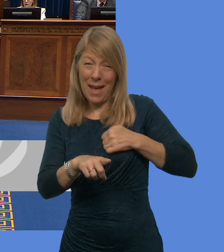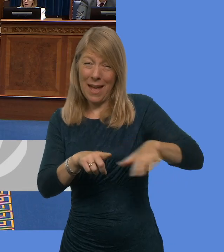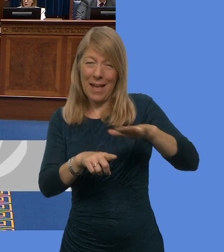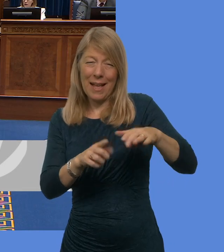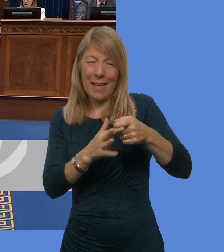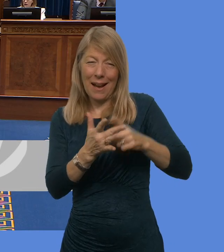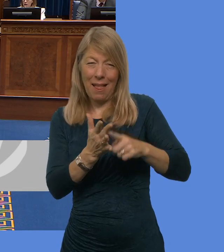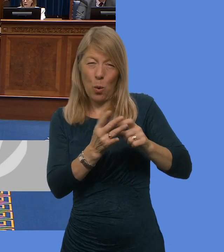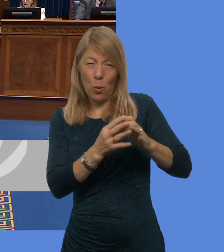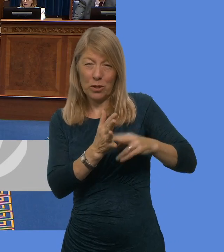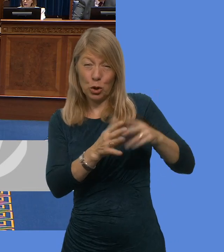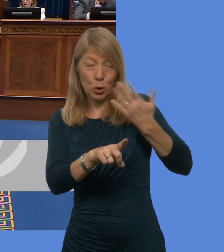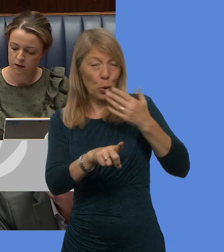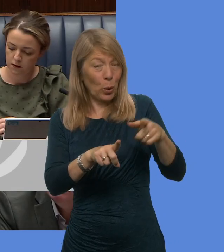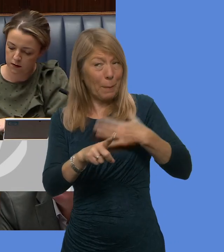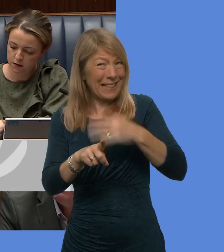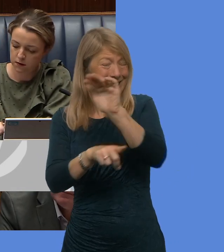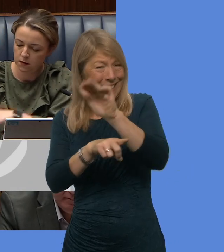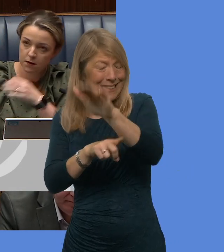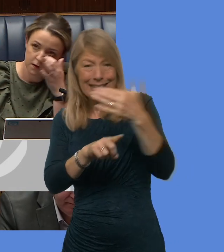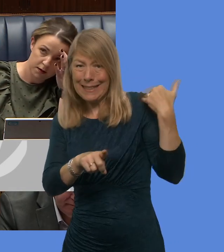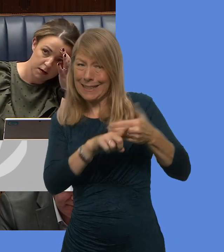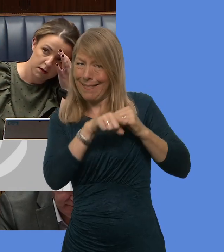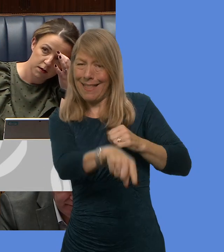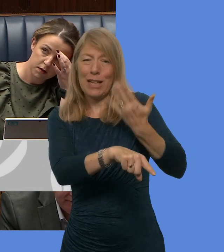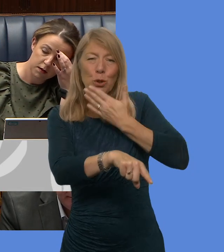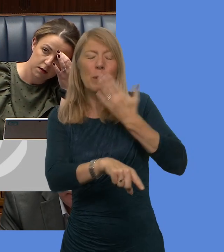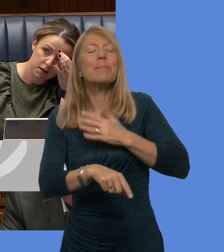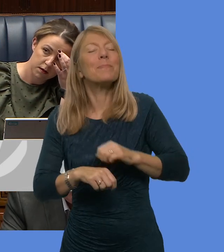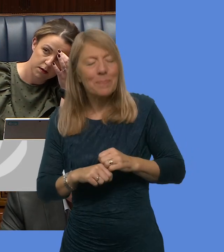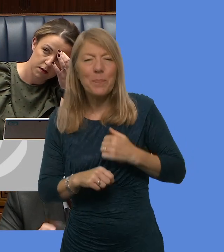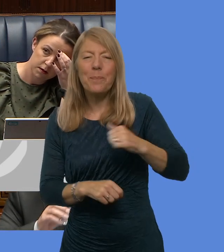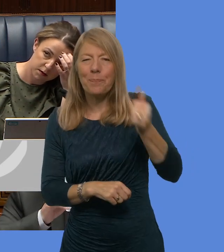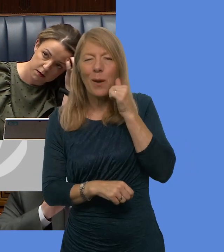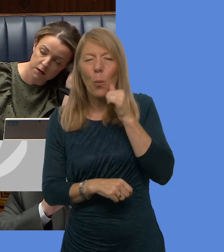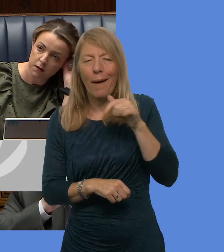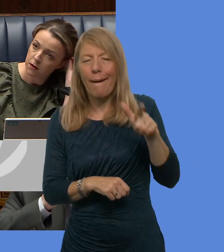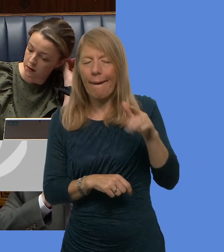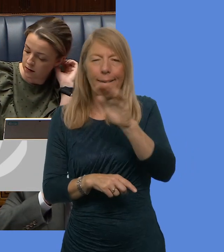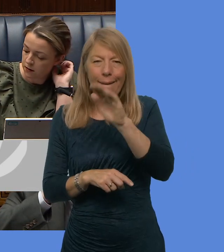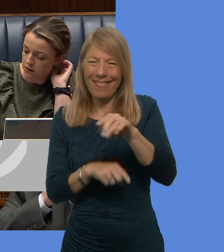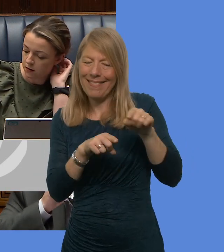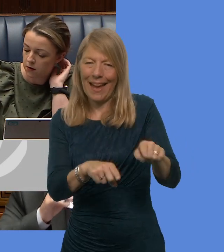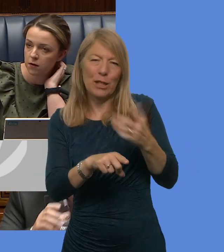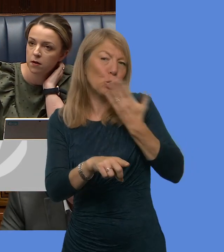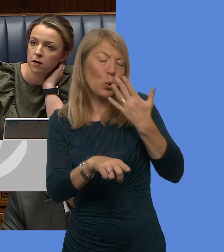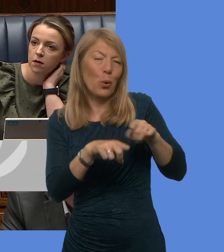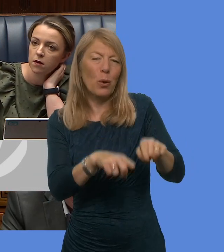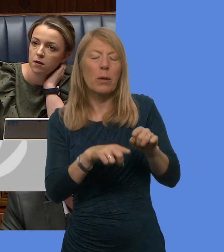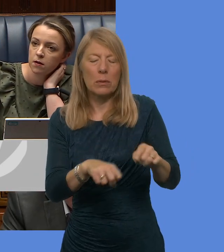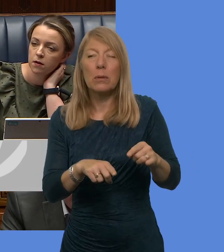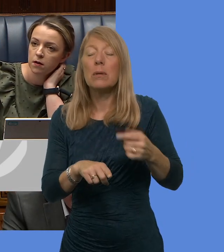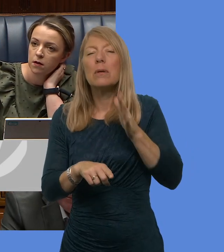you. Sure. Yes, and I'm aware of the members' lobbying in regards to that school. And yes, it will be taken under consideration in any